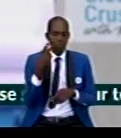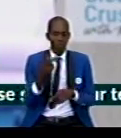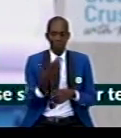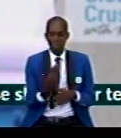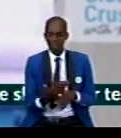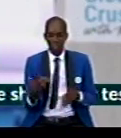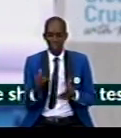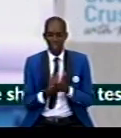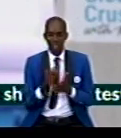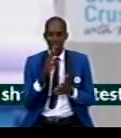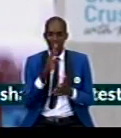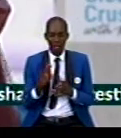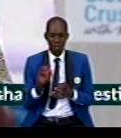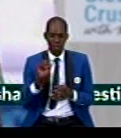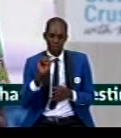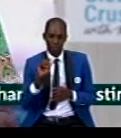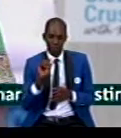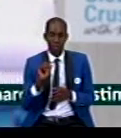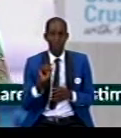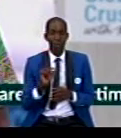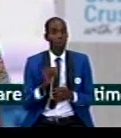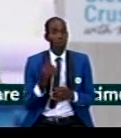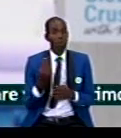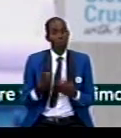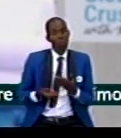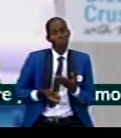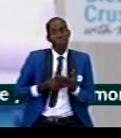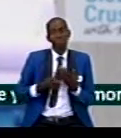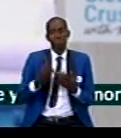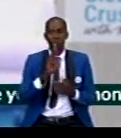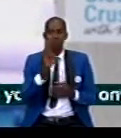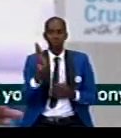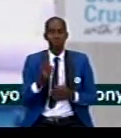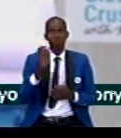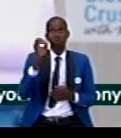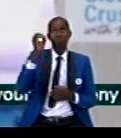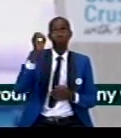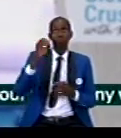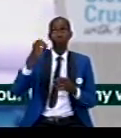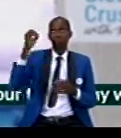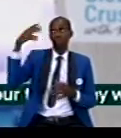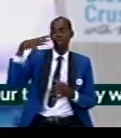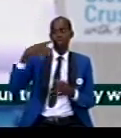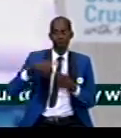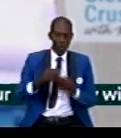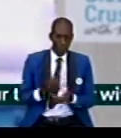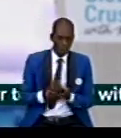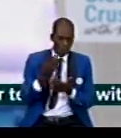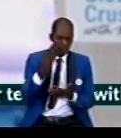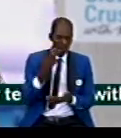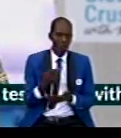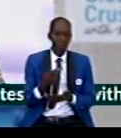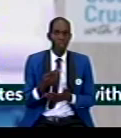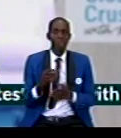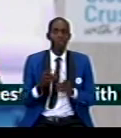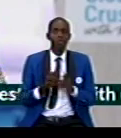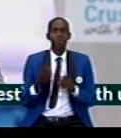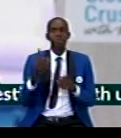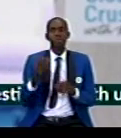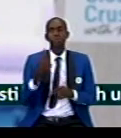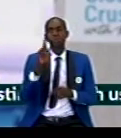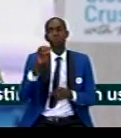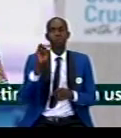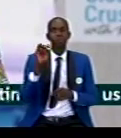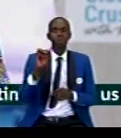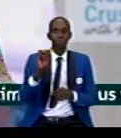will have it, during the Sunday that we had 1 million march, I gave my big Bible to my son to take home, but then he didn't